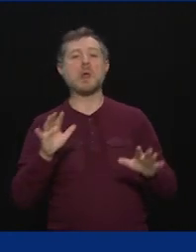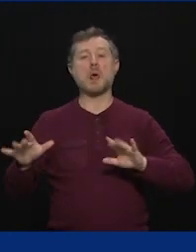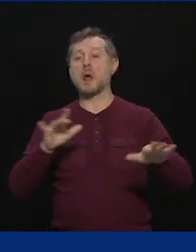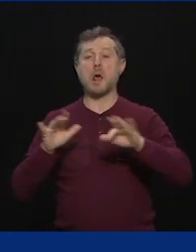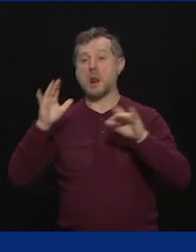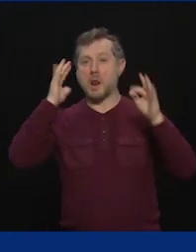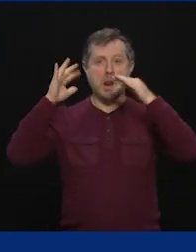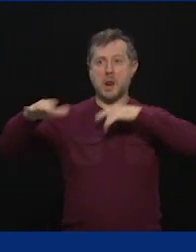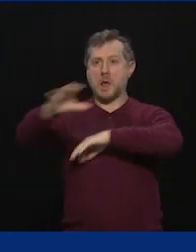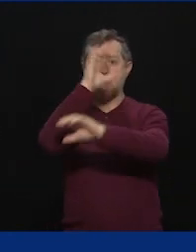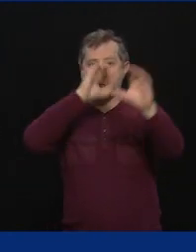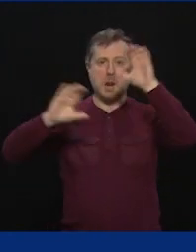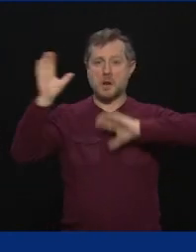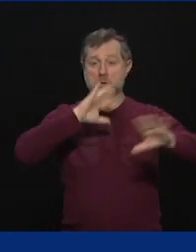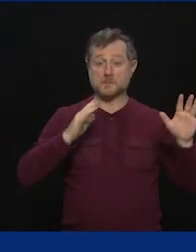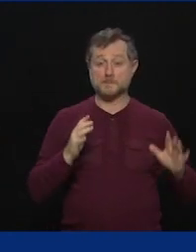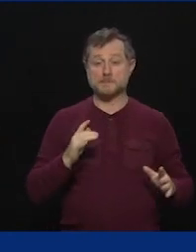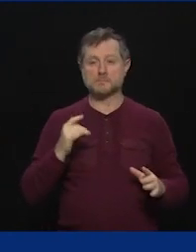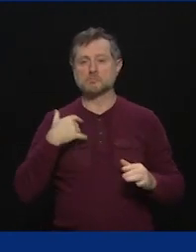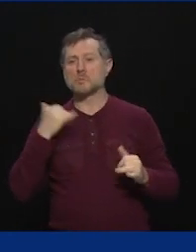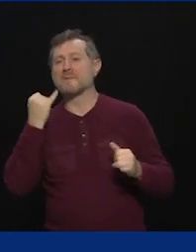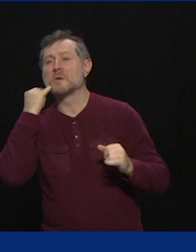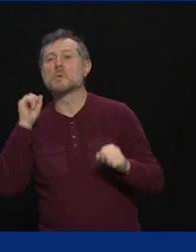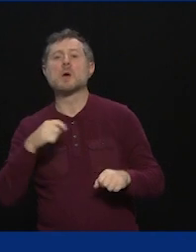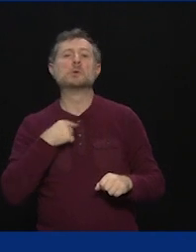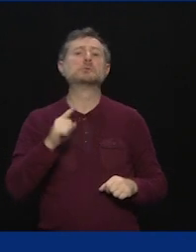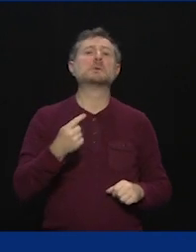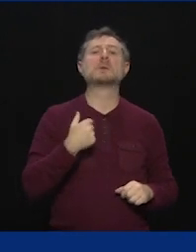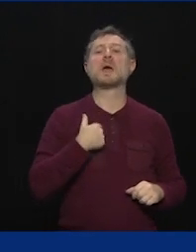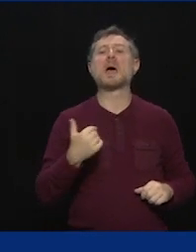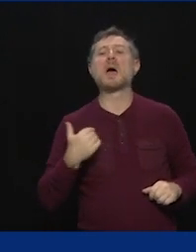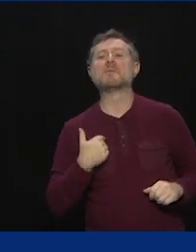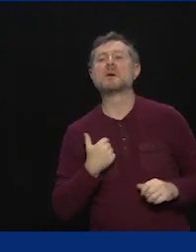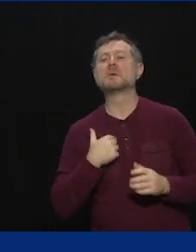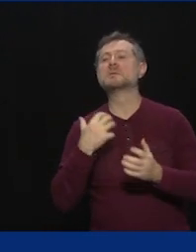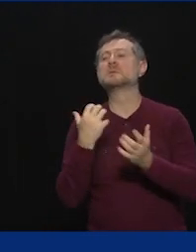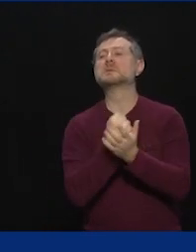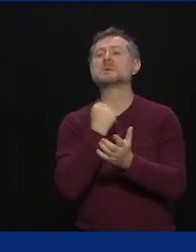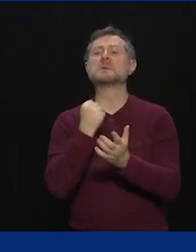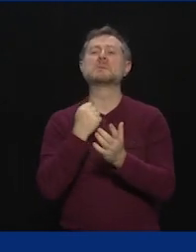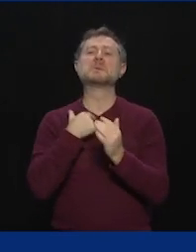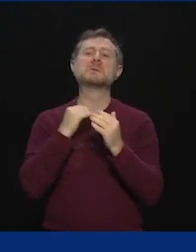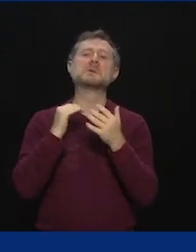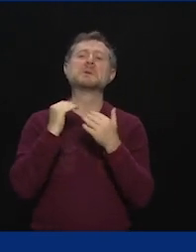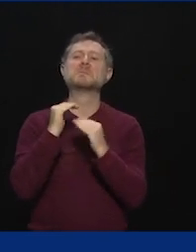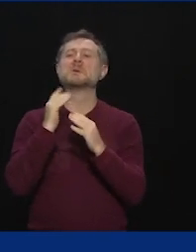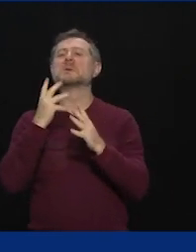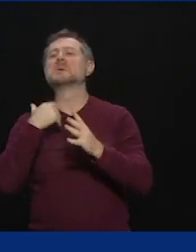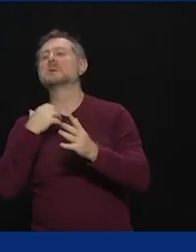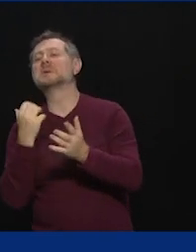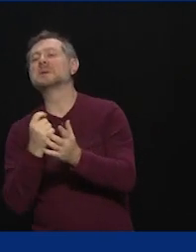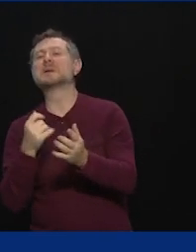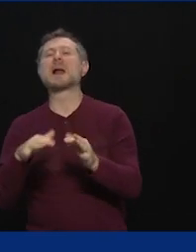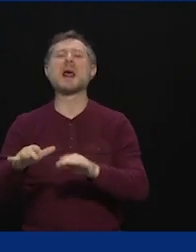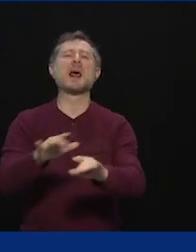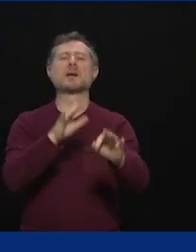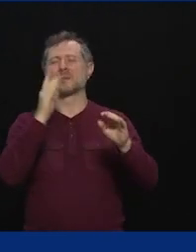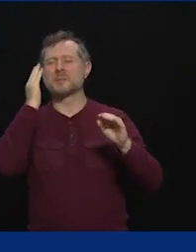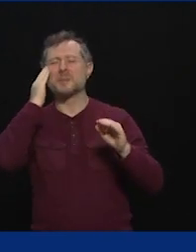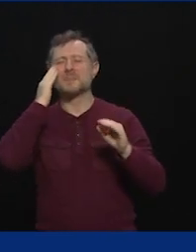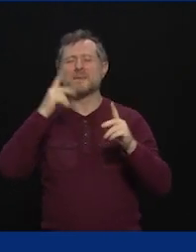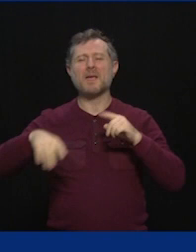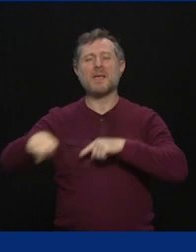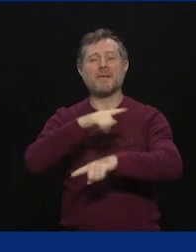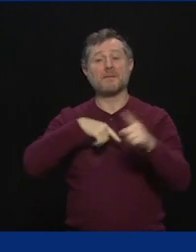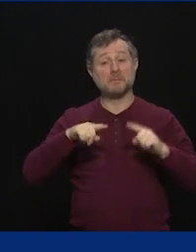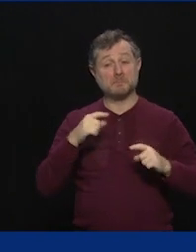thought if we could only have access to that, the limited supply, everybody was so anxious about this. Now for many, many months, it has